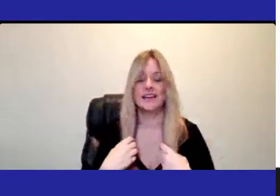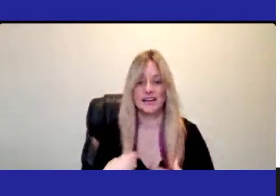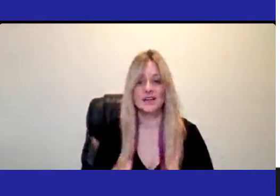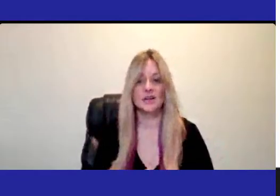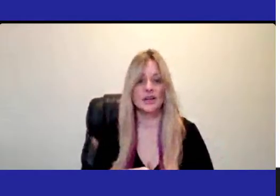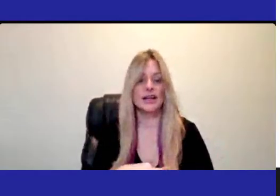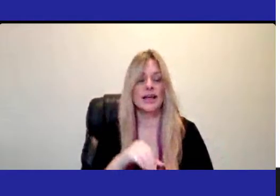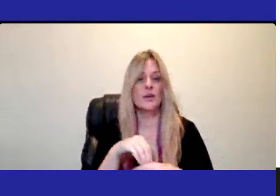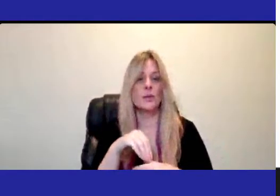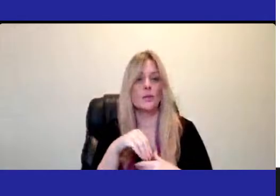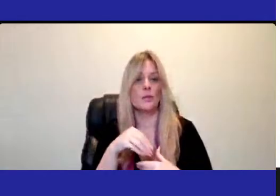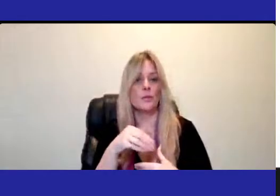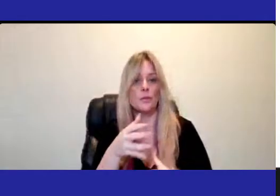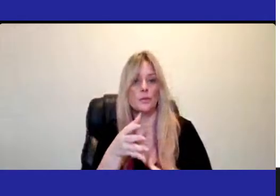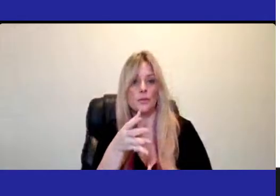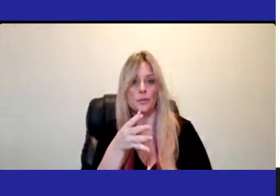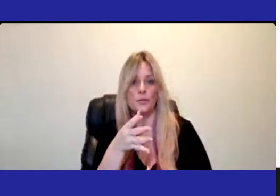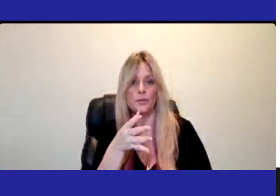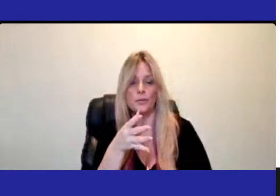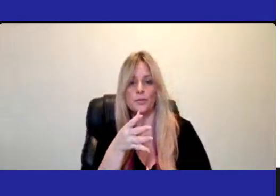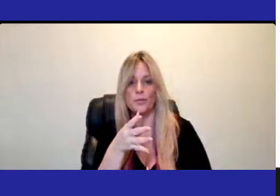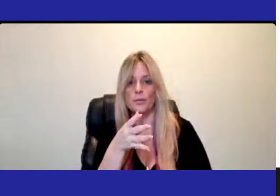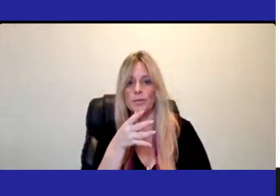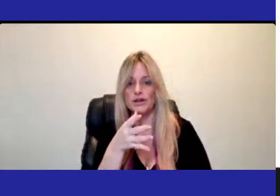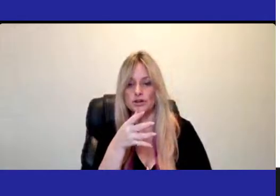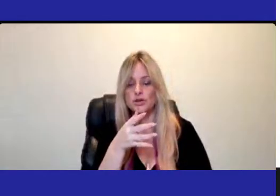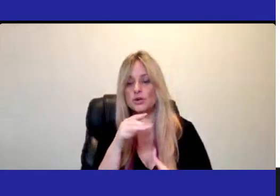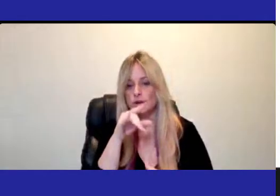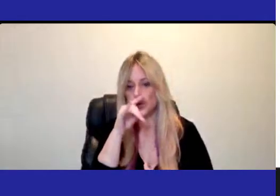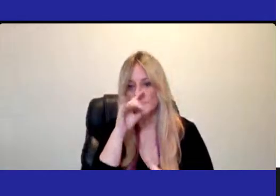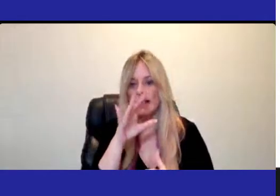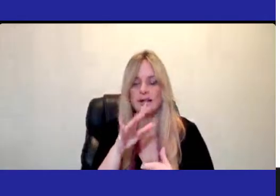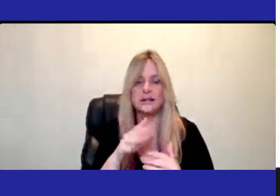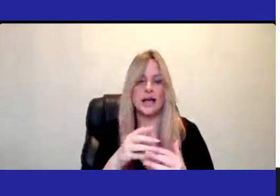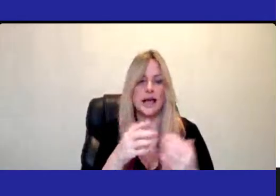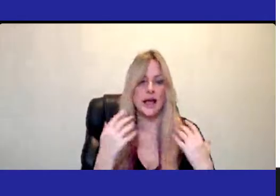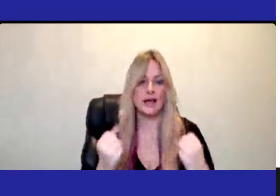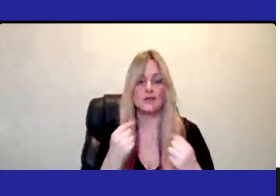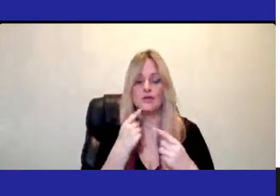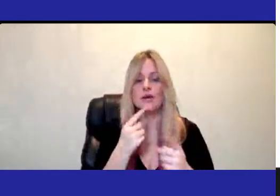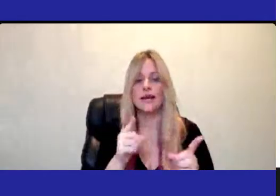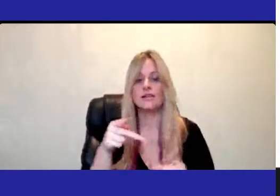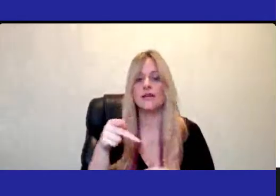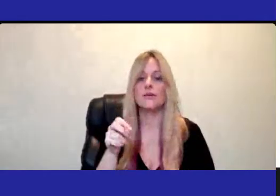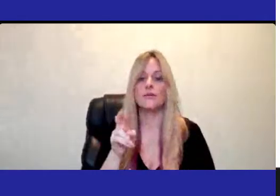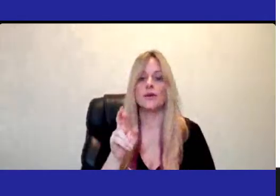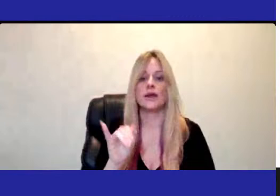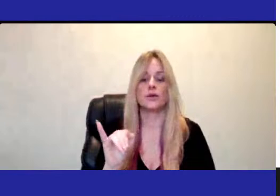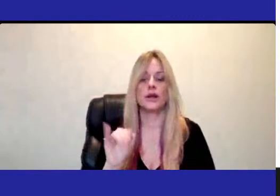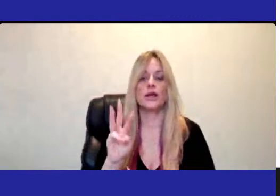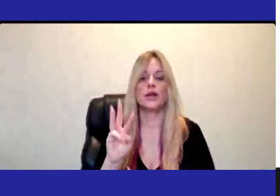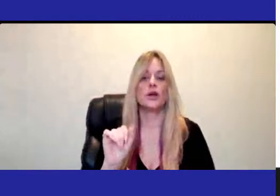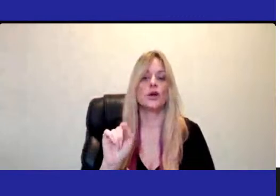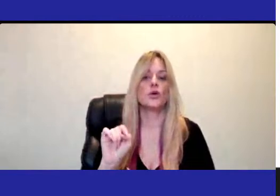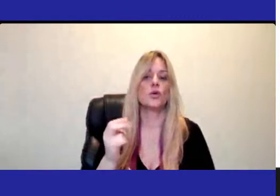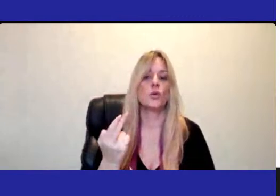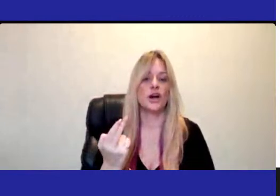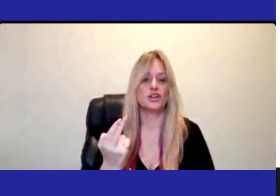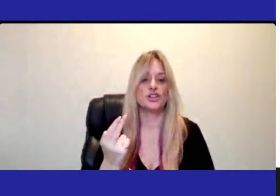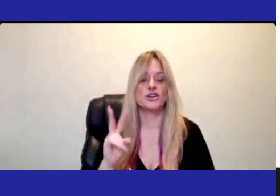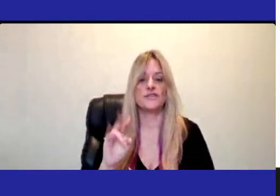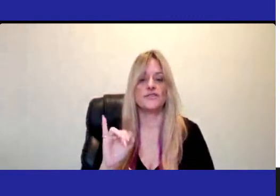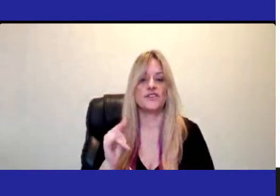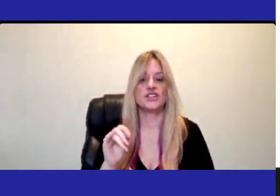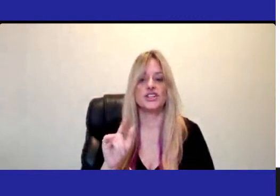child health to be able to announce that PeriWatch Vigilance, which is a fetal monitoring program, is